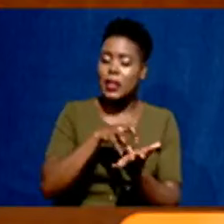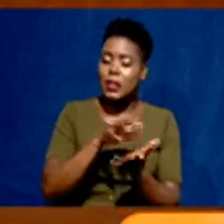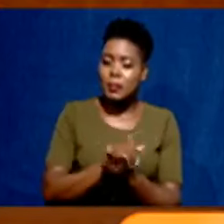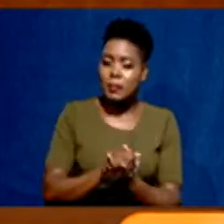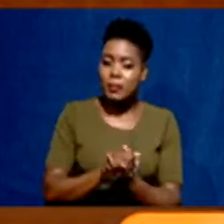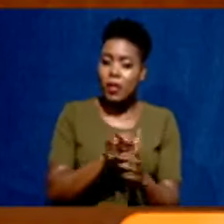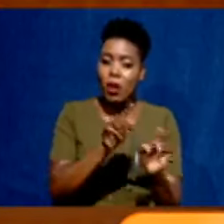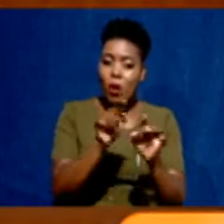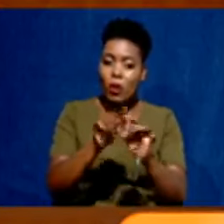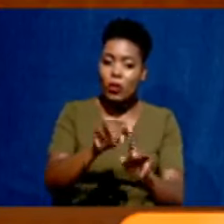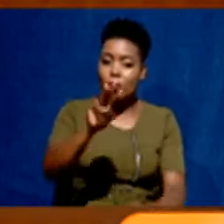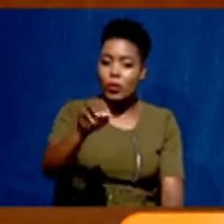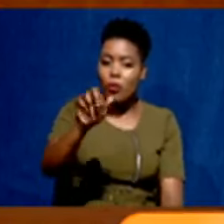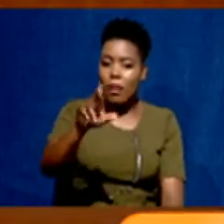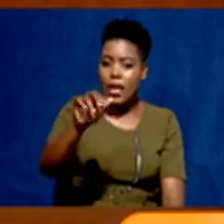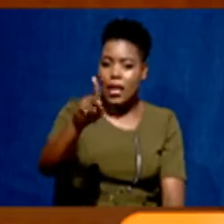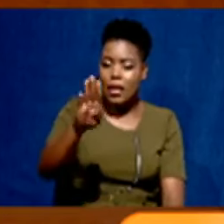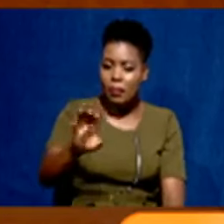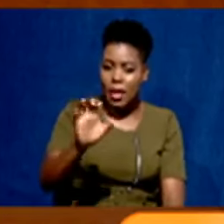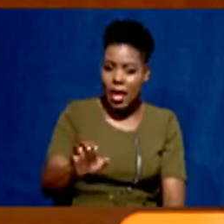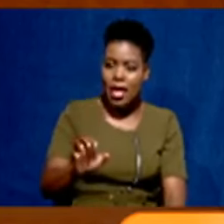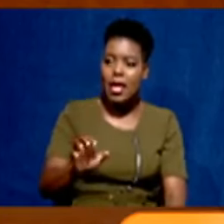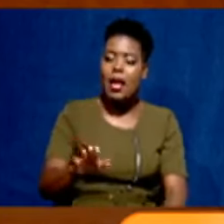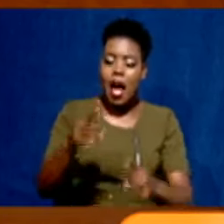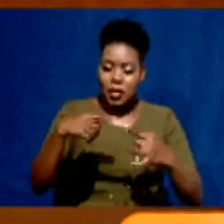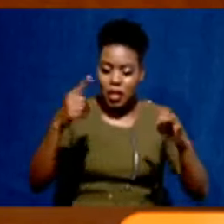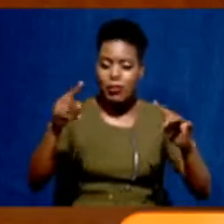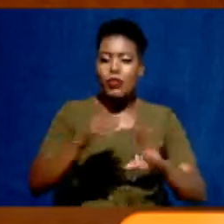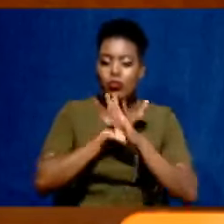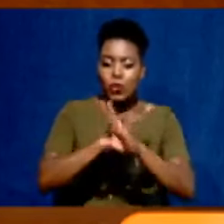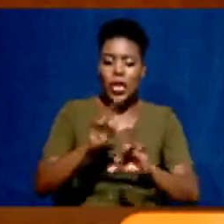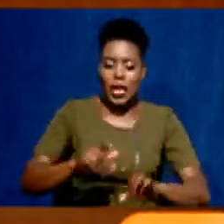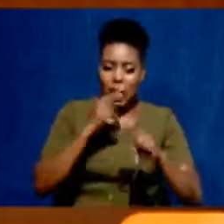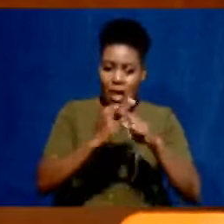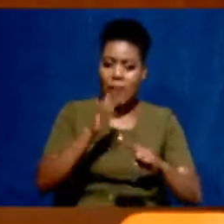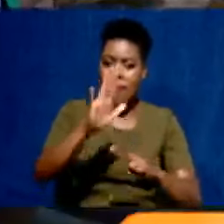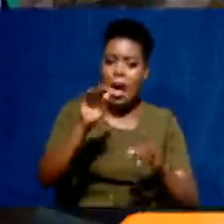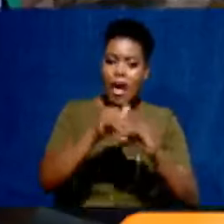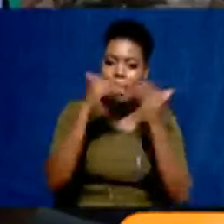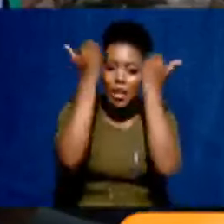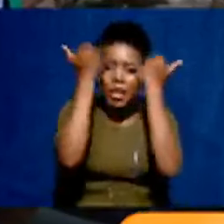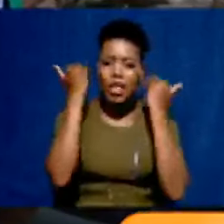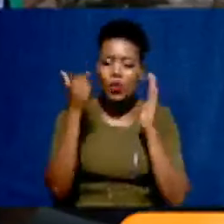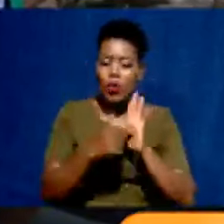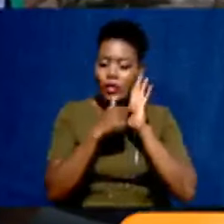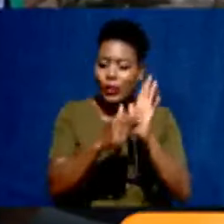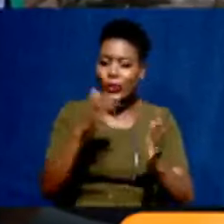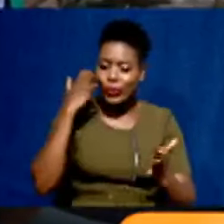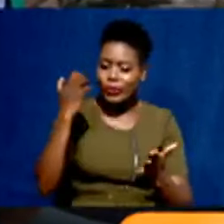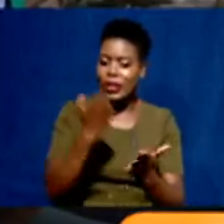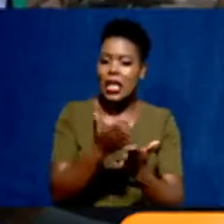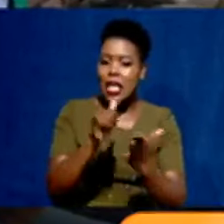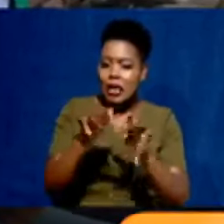Kadhalika, Maribe alifaulu kujitetea mbele ya mahakama kwa kudhibitisha kwamba hakuwa na njama